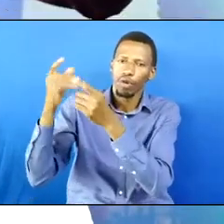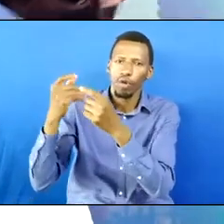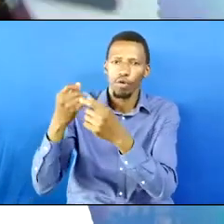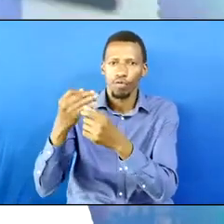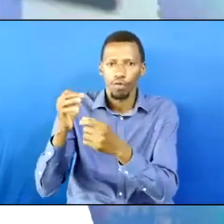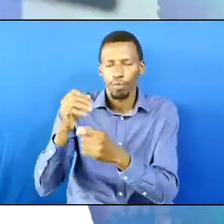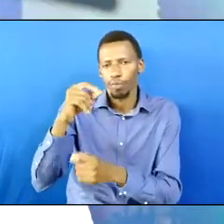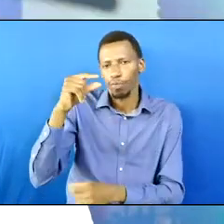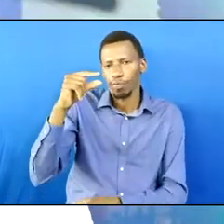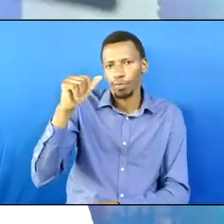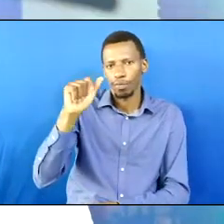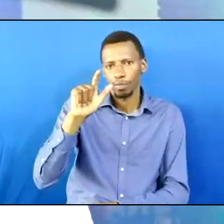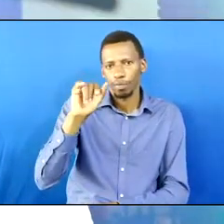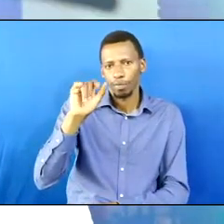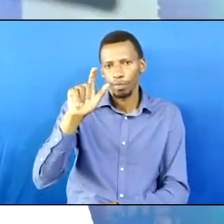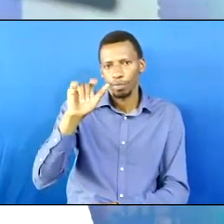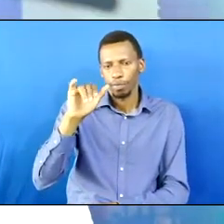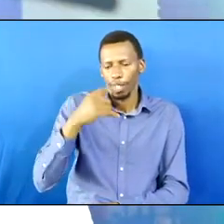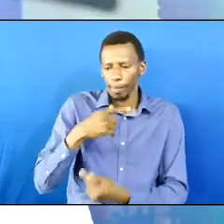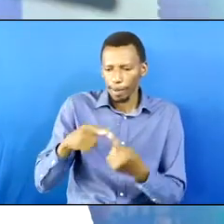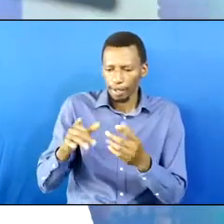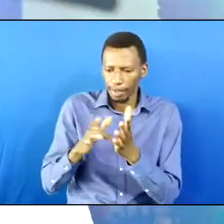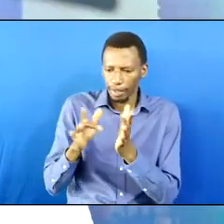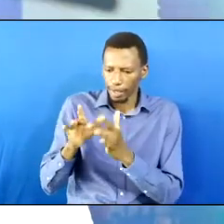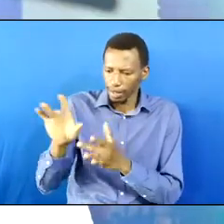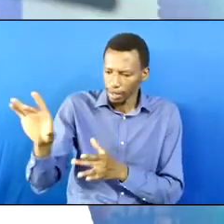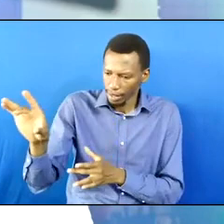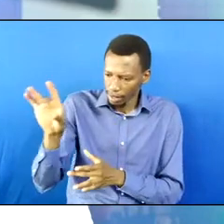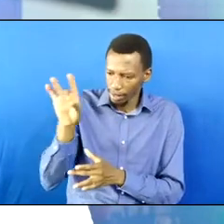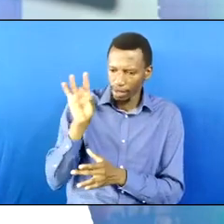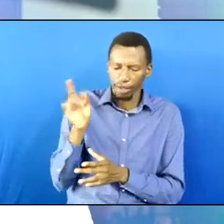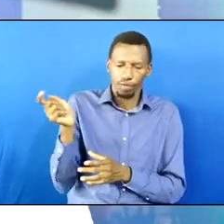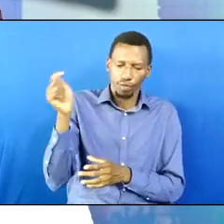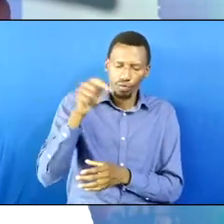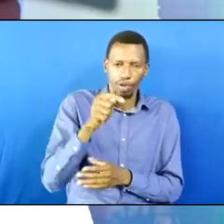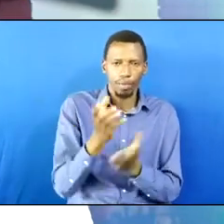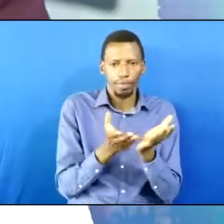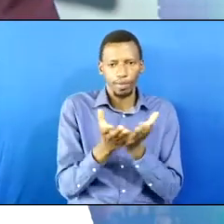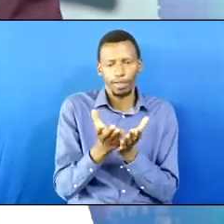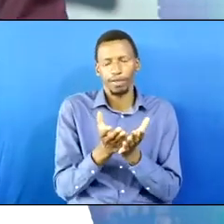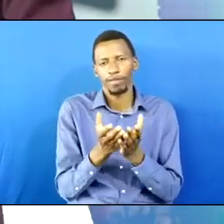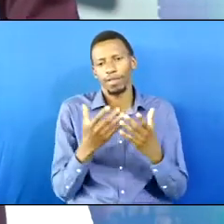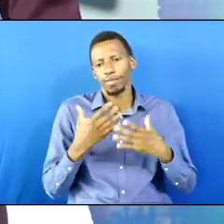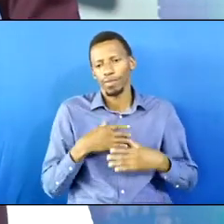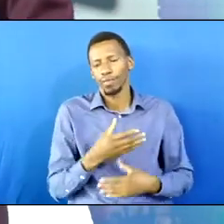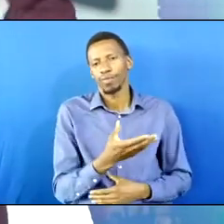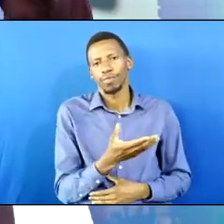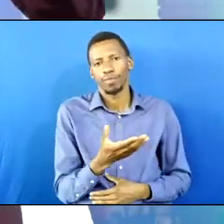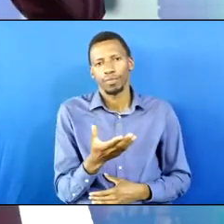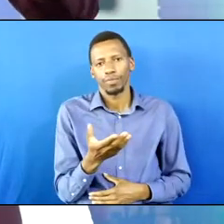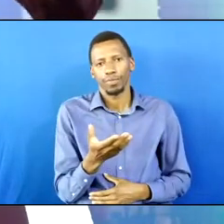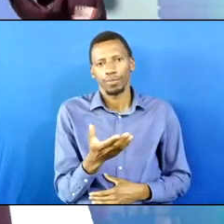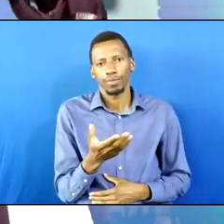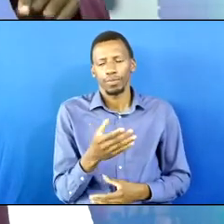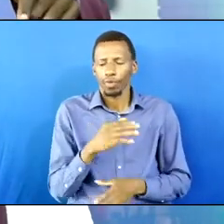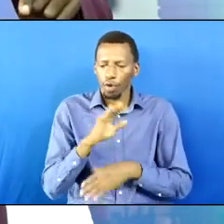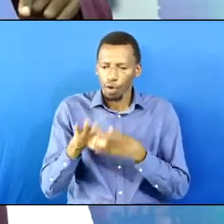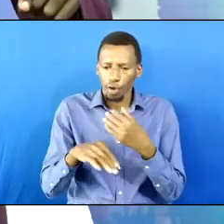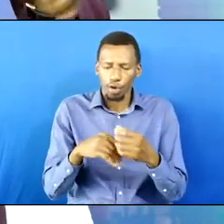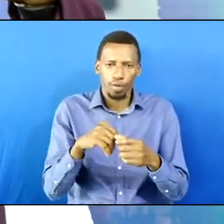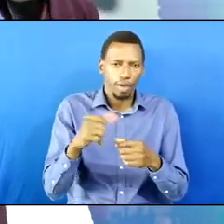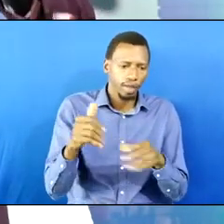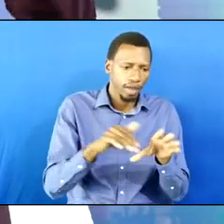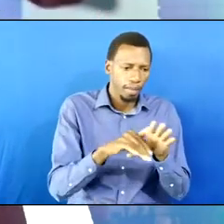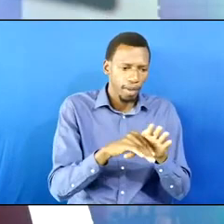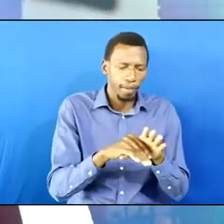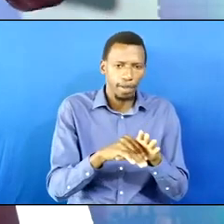But he had the privilege to be among these Galileans to serve this great master. All others in the book of